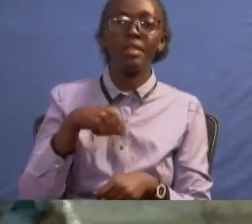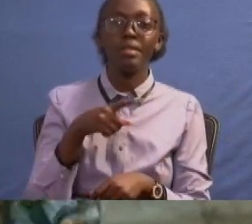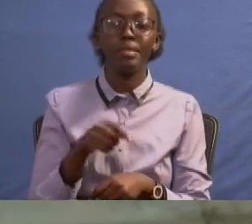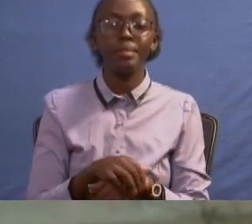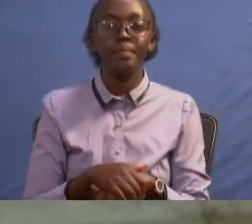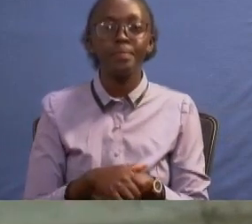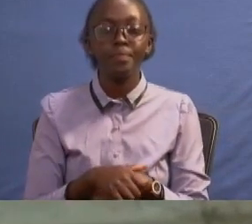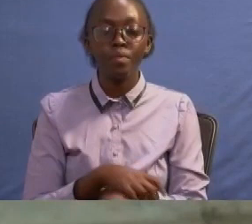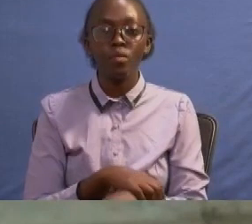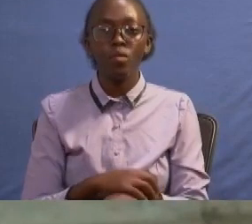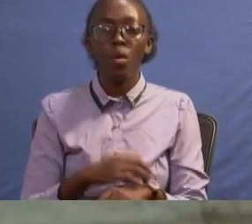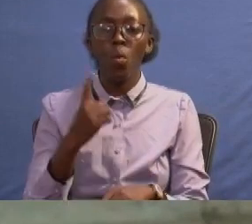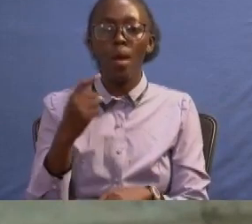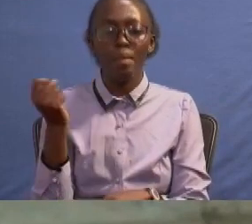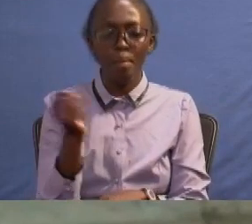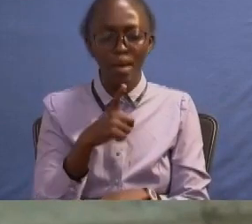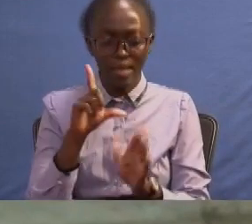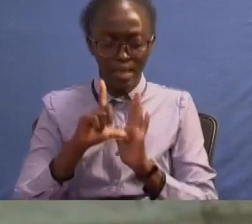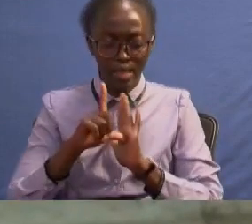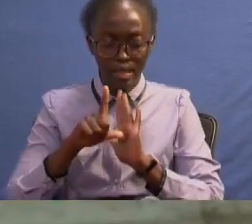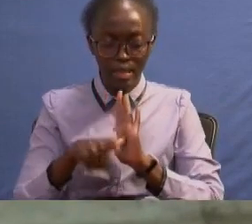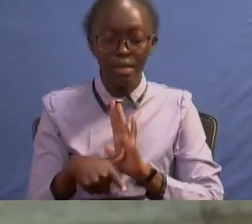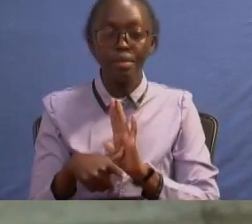Just a month later,